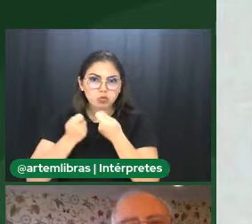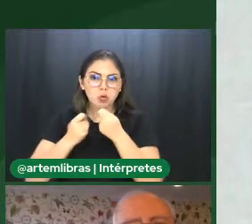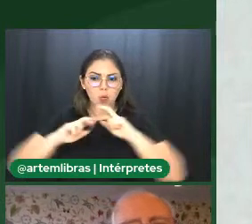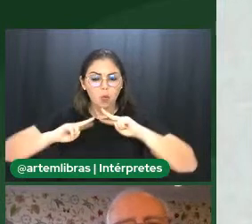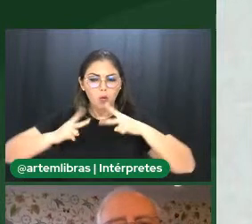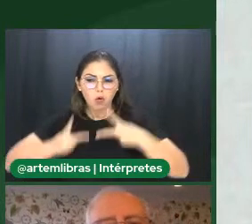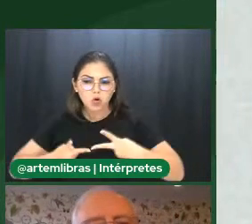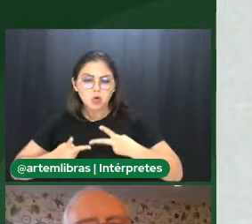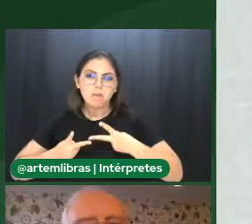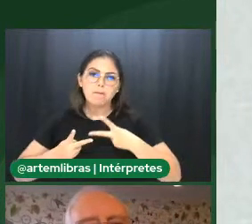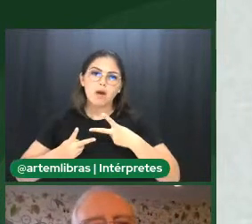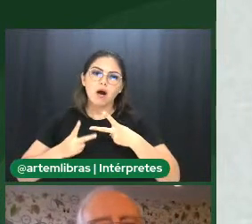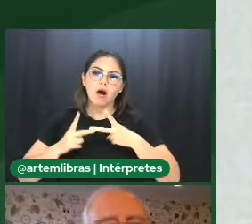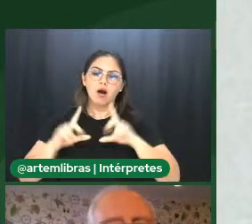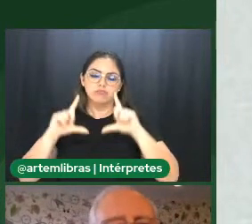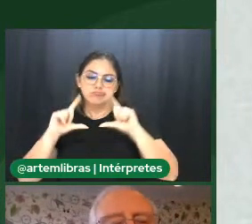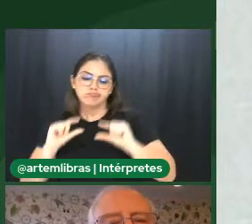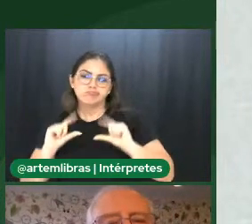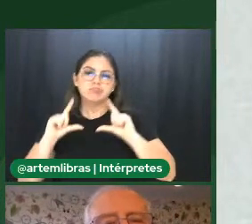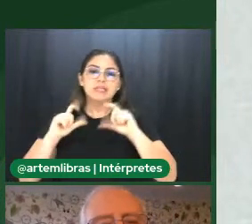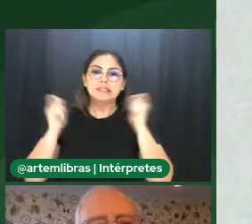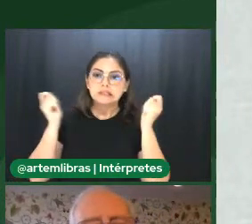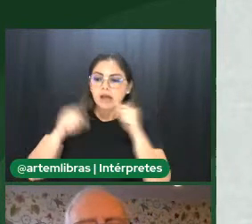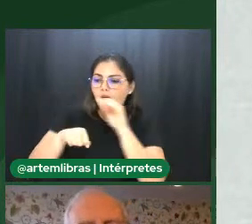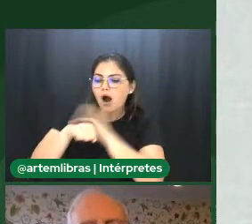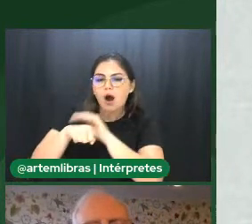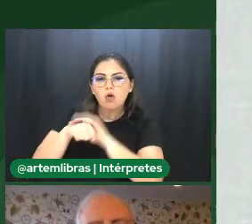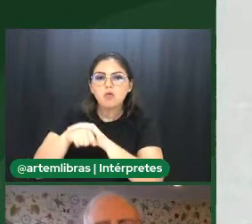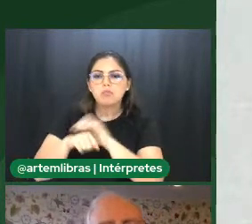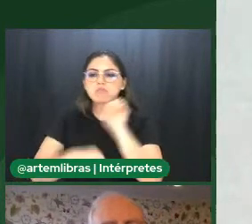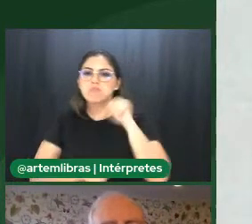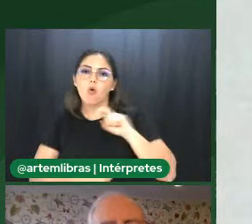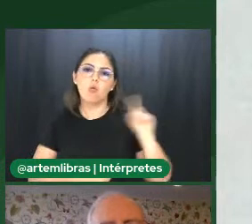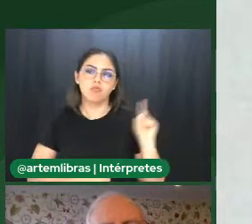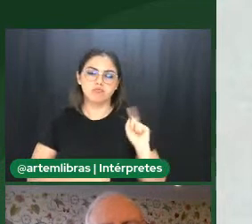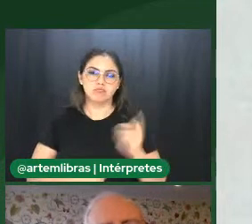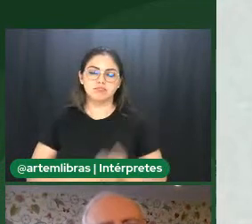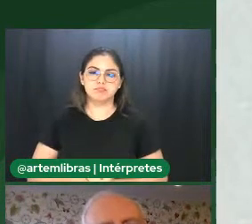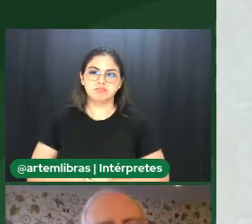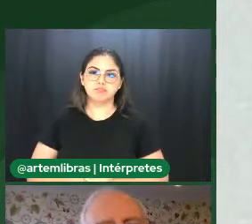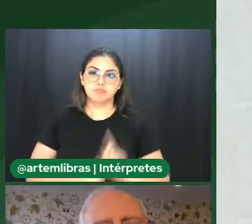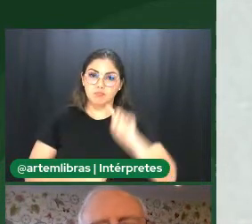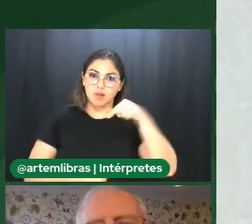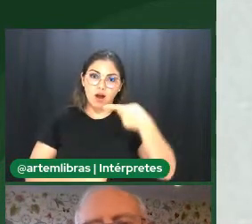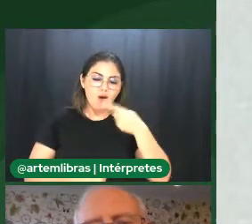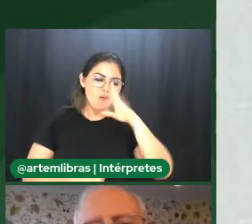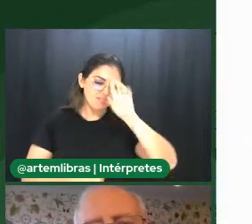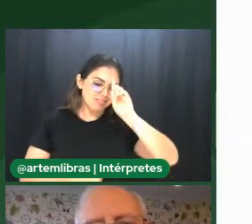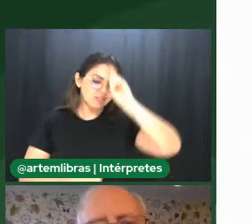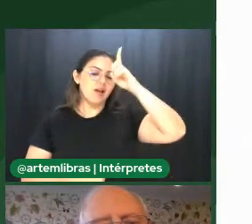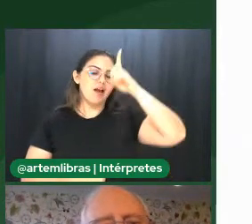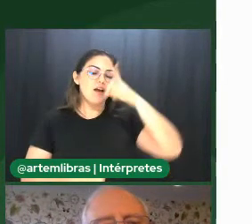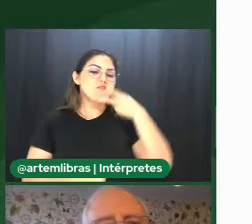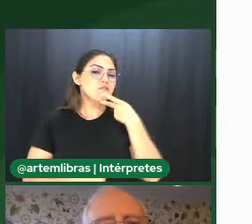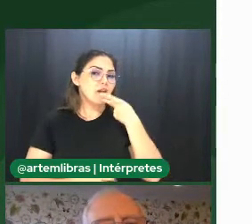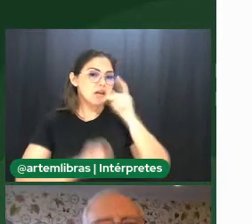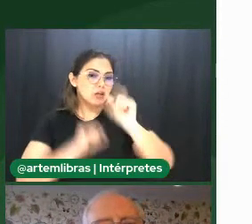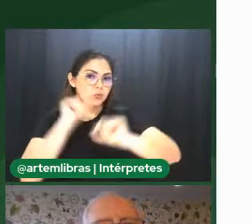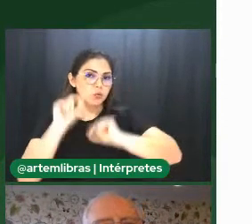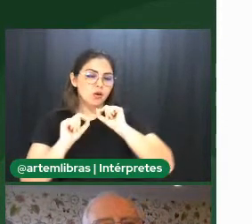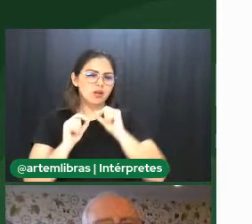second idea is to change the design metaphors that we use. And we begin with a little